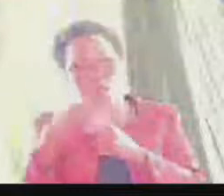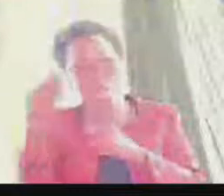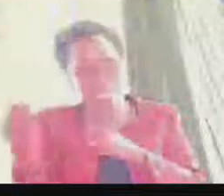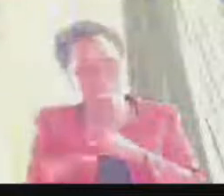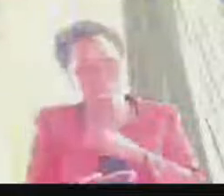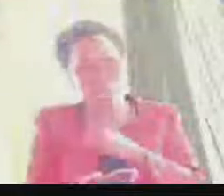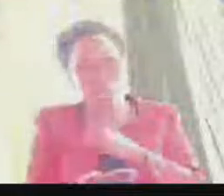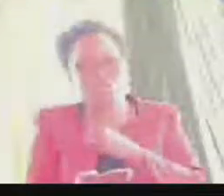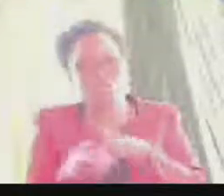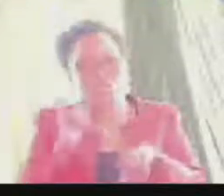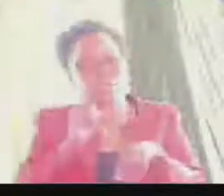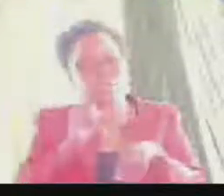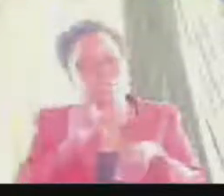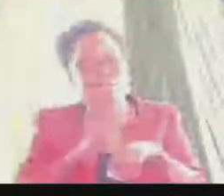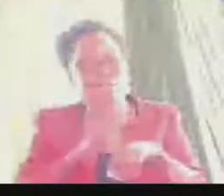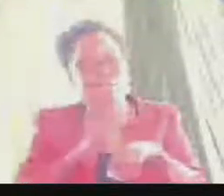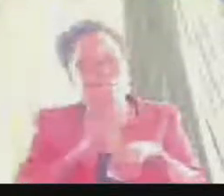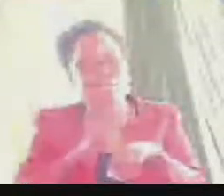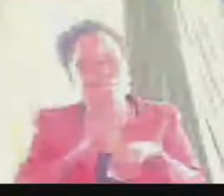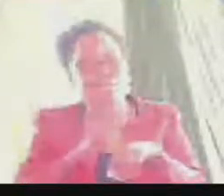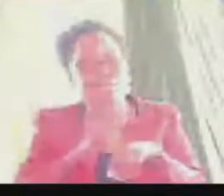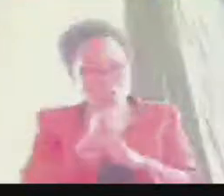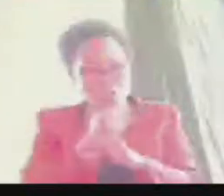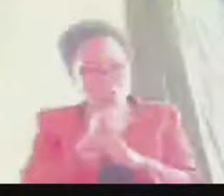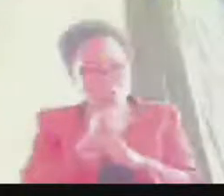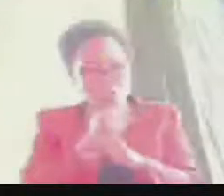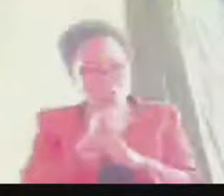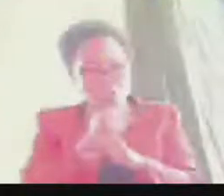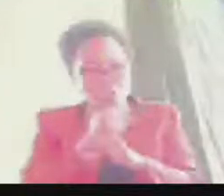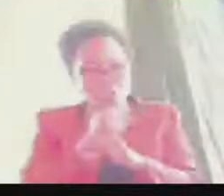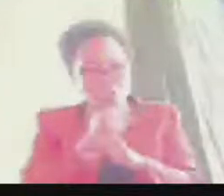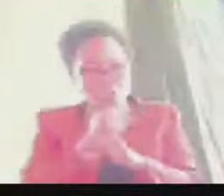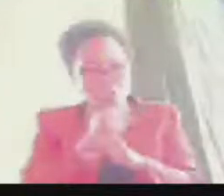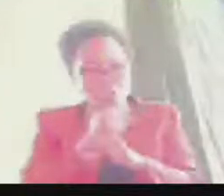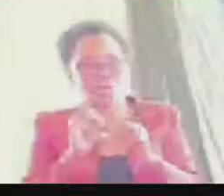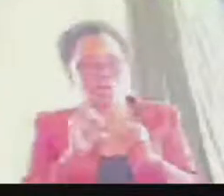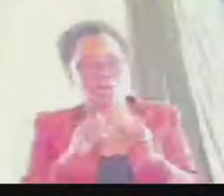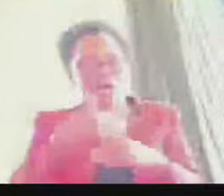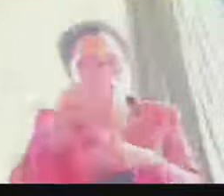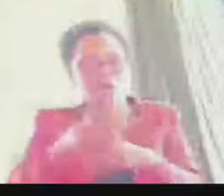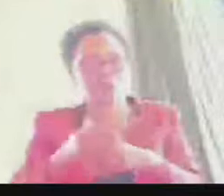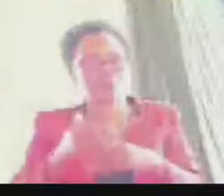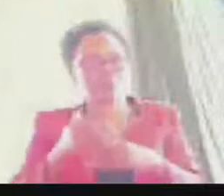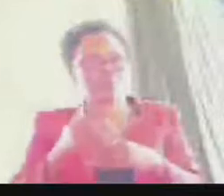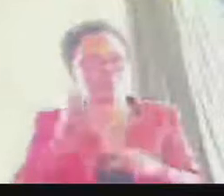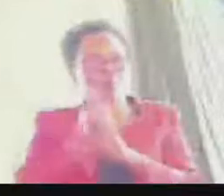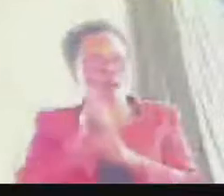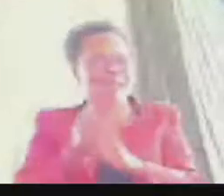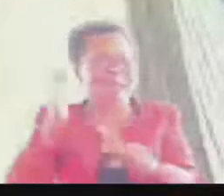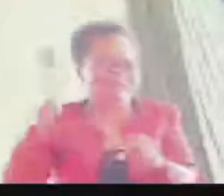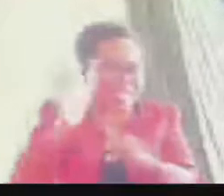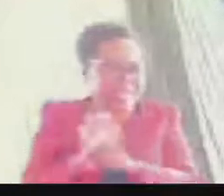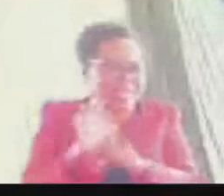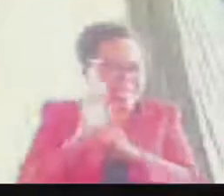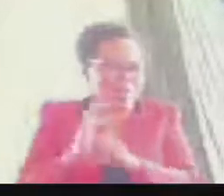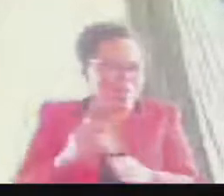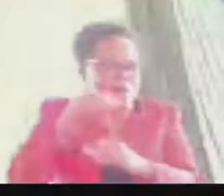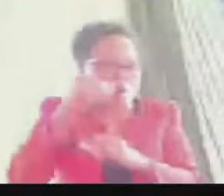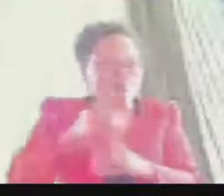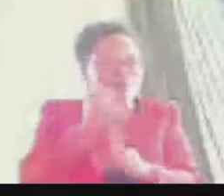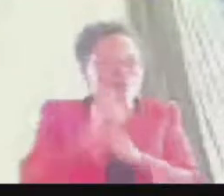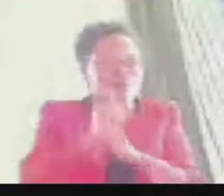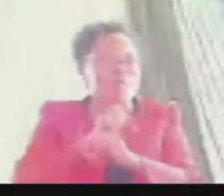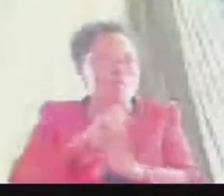you are not warned against overworking yourself, and that is a